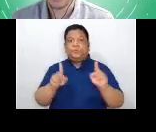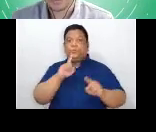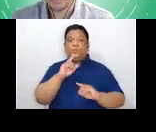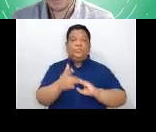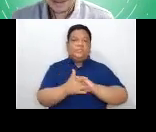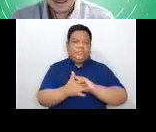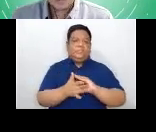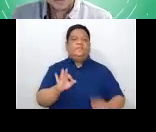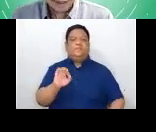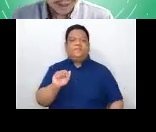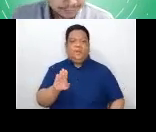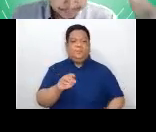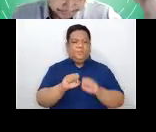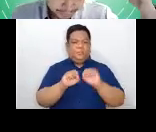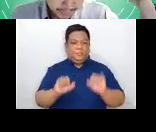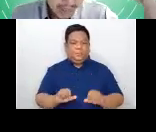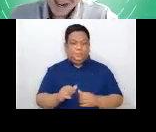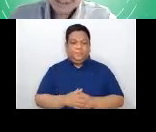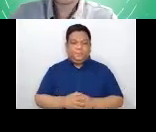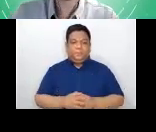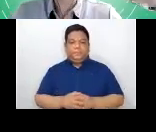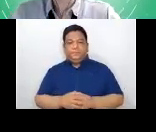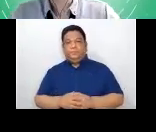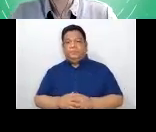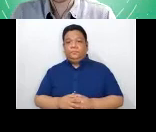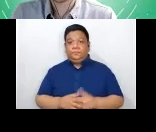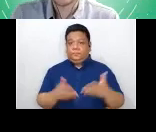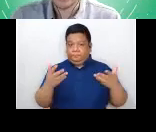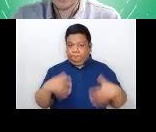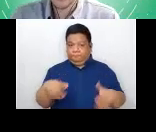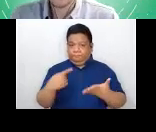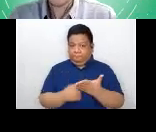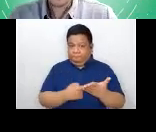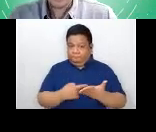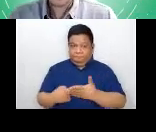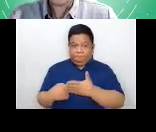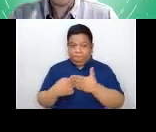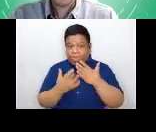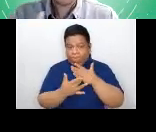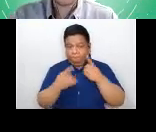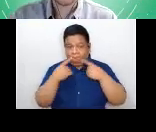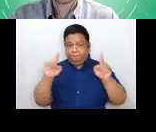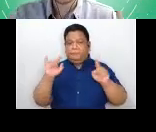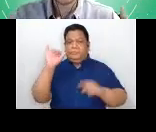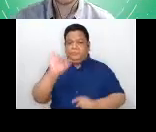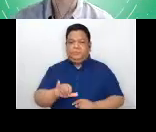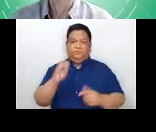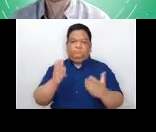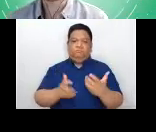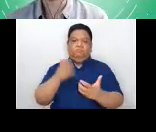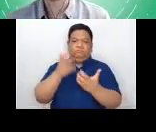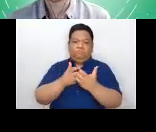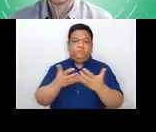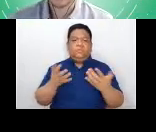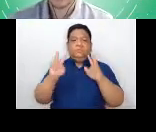fabrication systems. And then, after we've discussed all of this technology, that for me is the perfect preface when you talk about